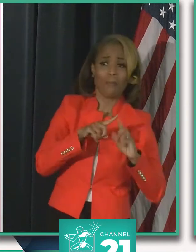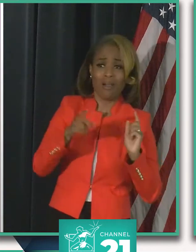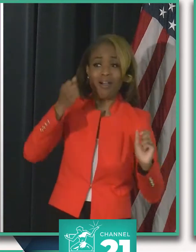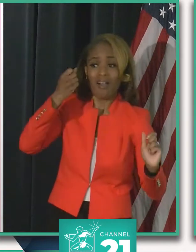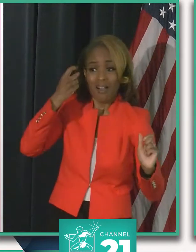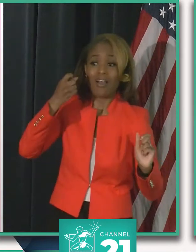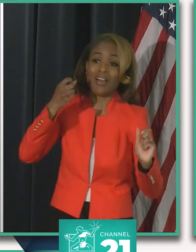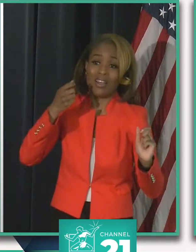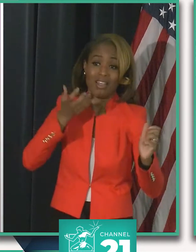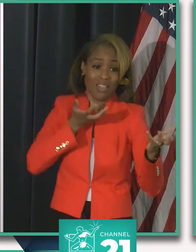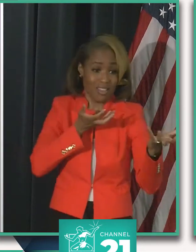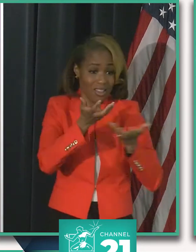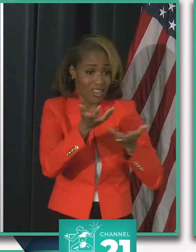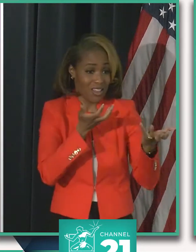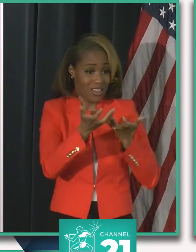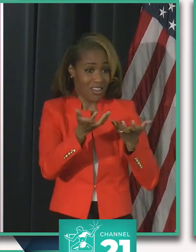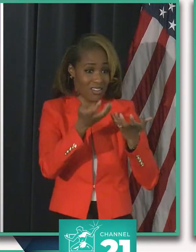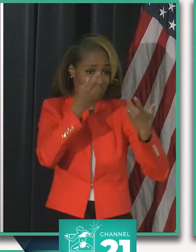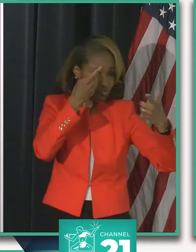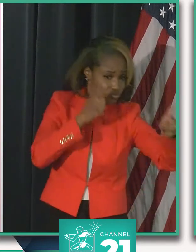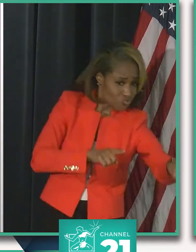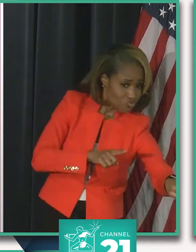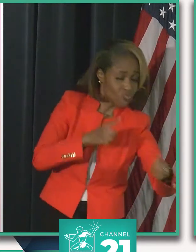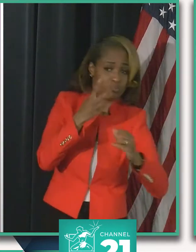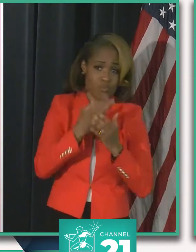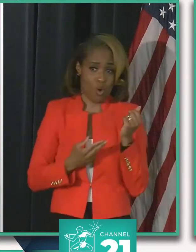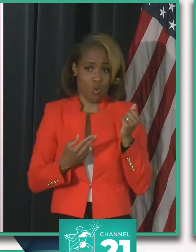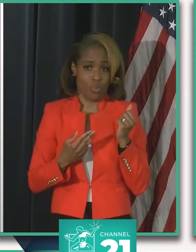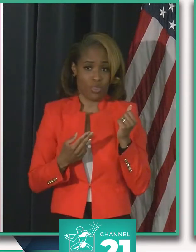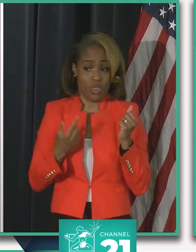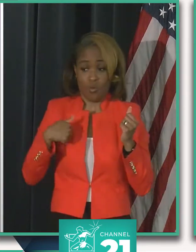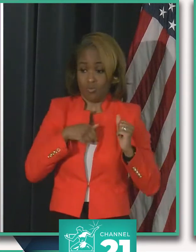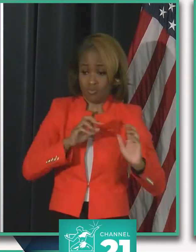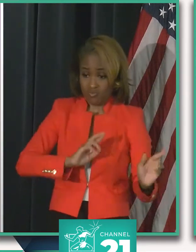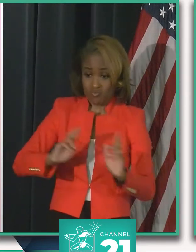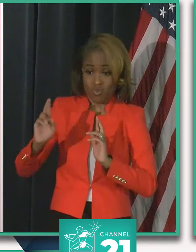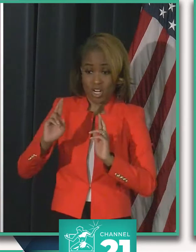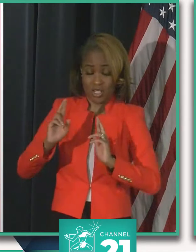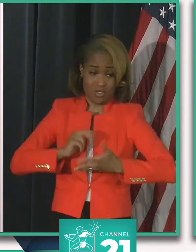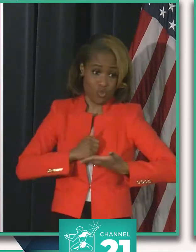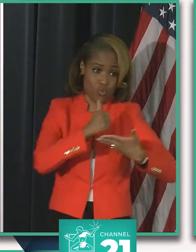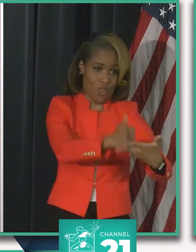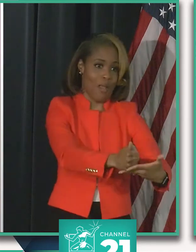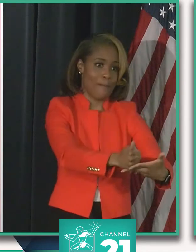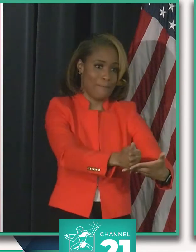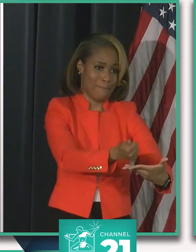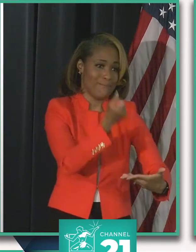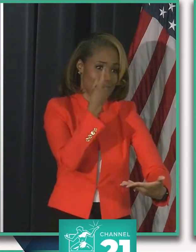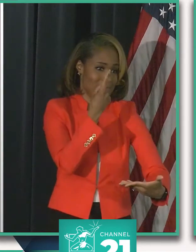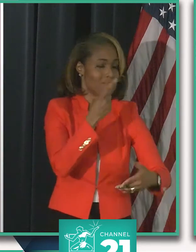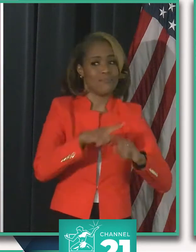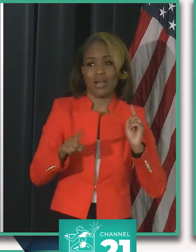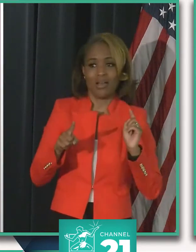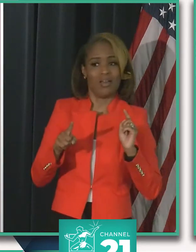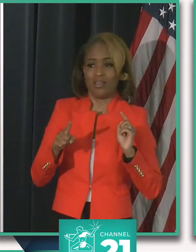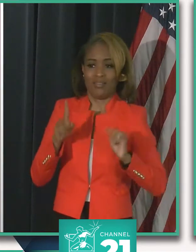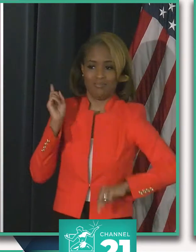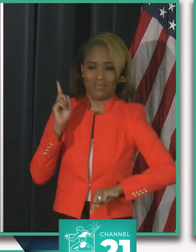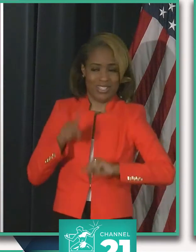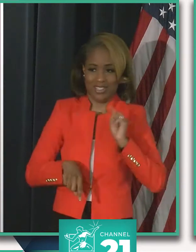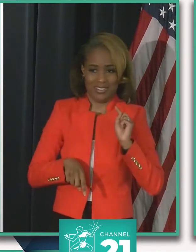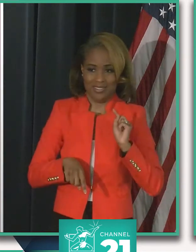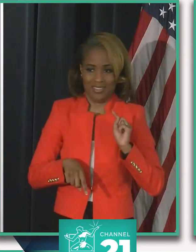to be a negotiation and a compromise. We are prepared to be helpful. What we are not prepared to